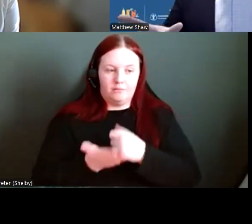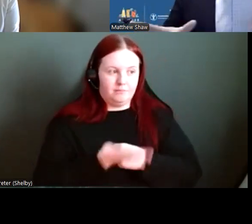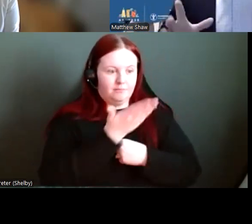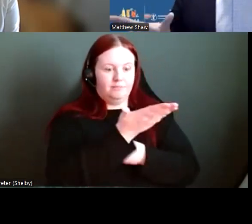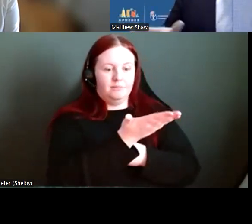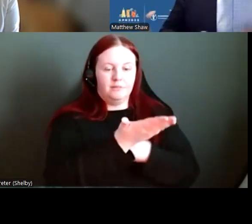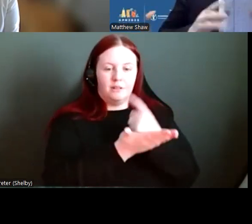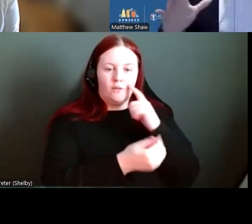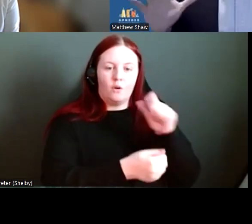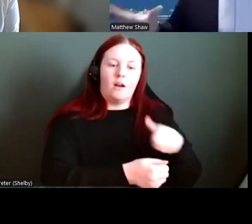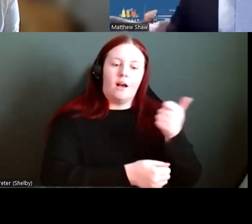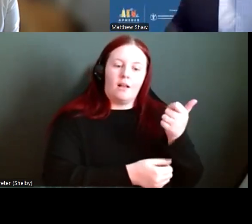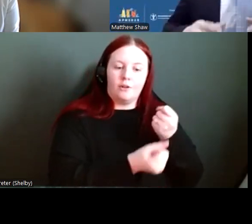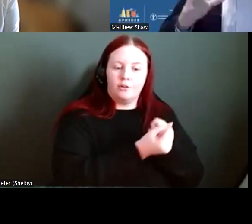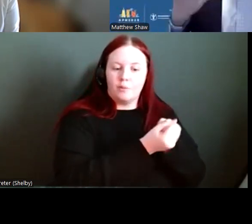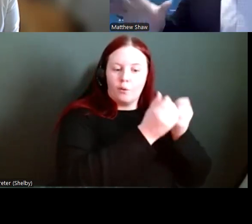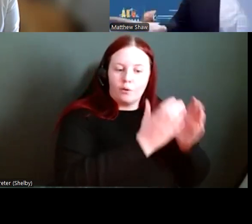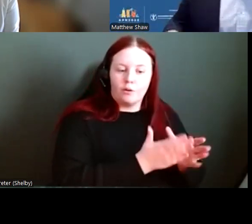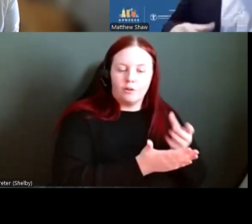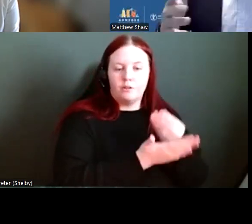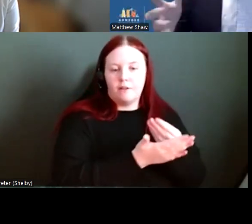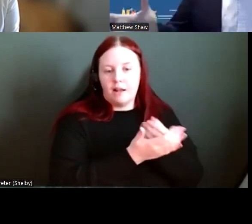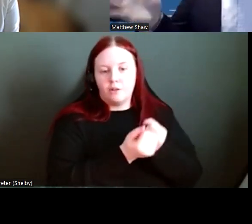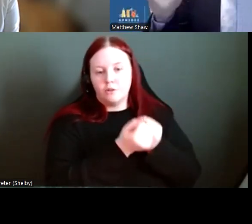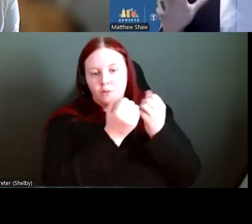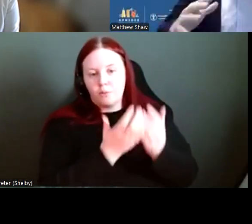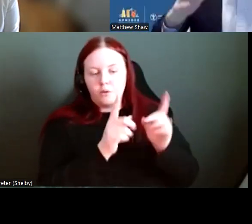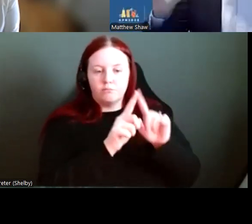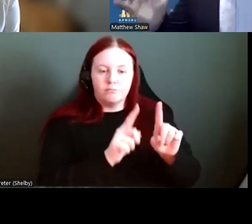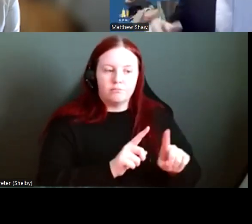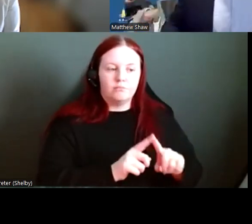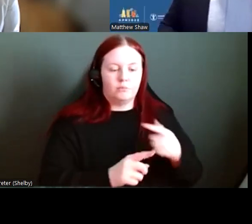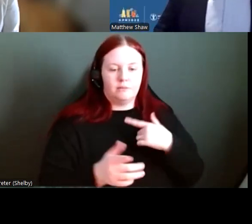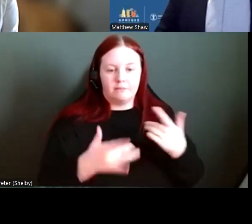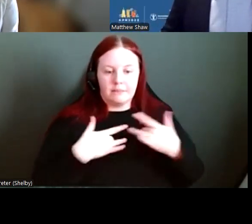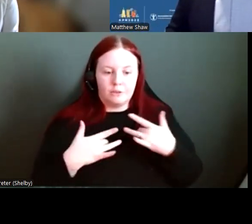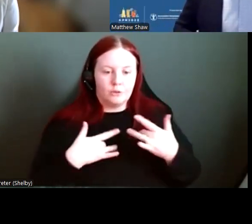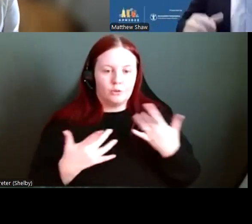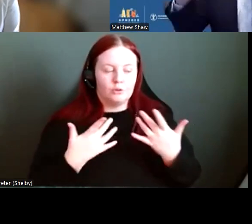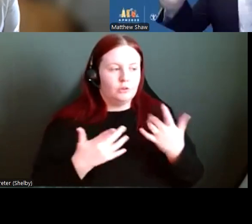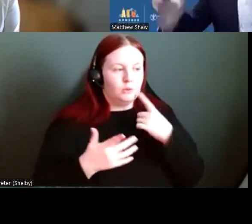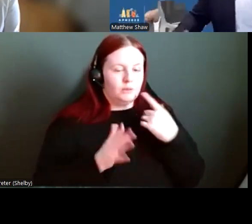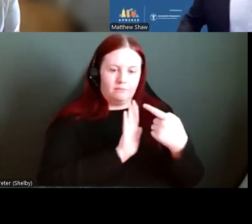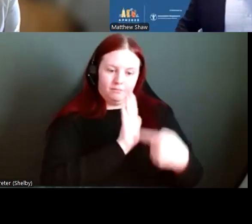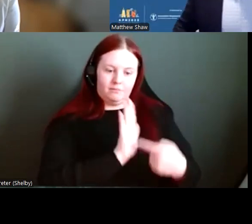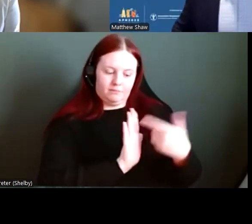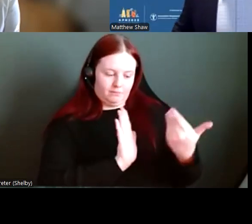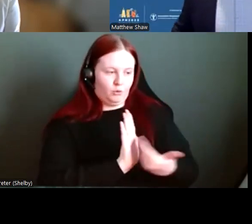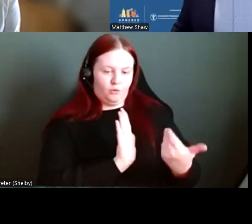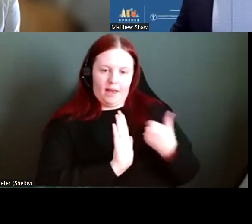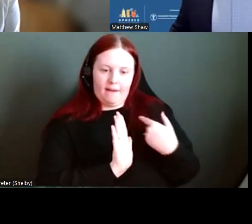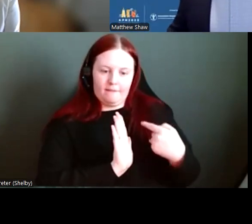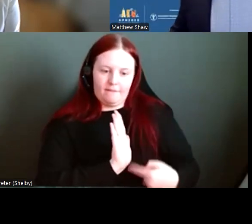other stakeholders and C-suite and so on, where we're all concerned with all of these other things that are kind of, that